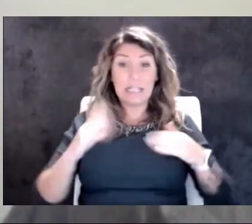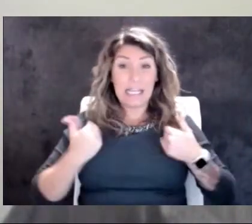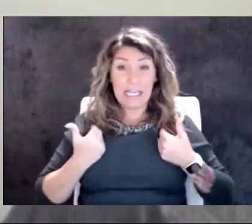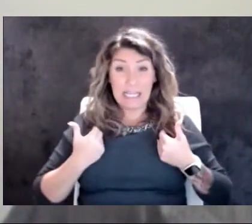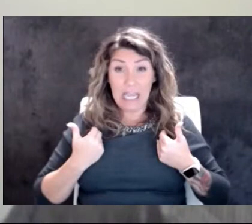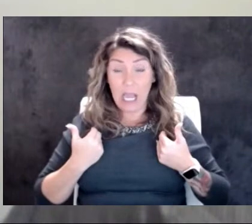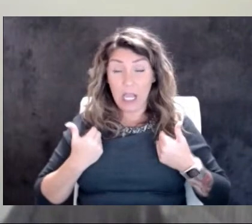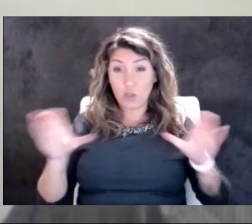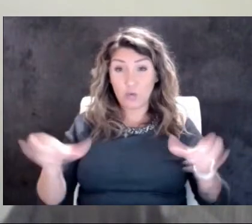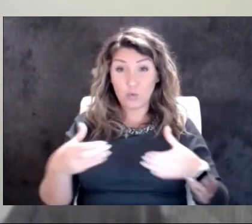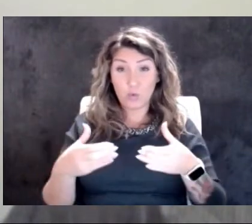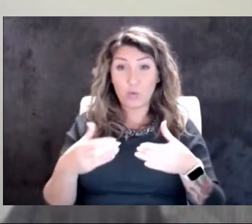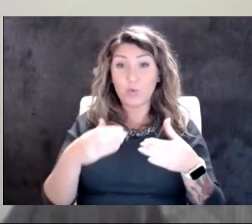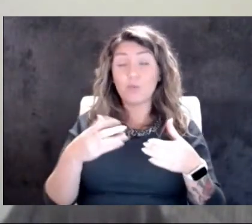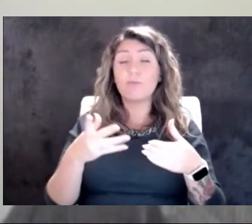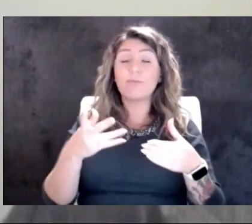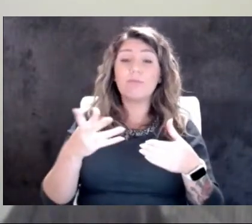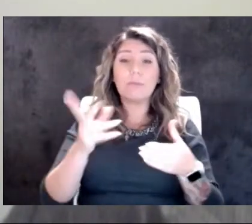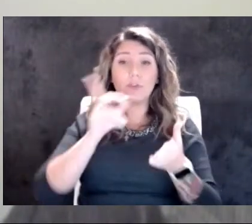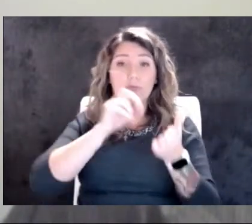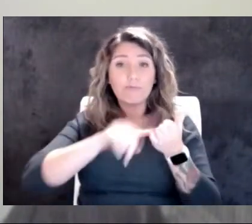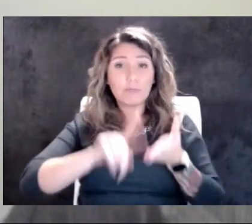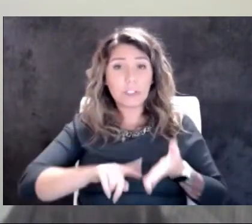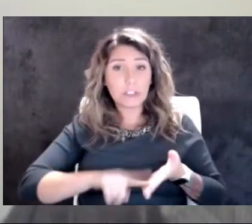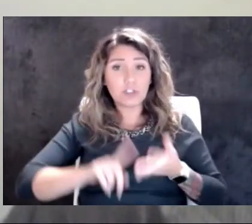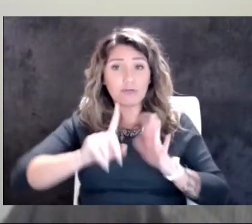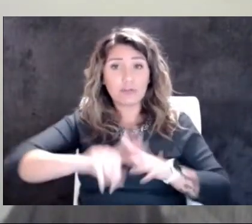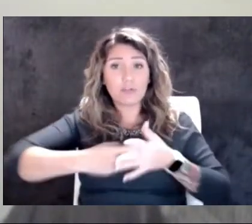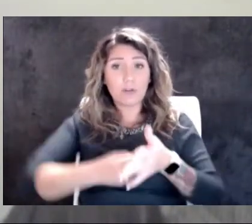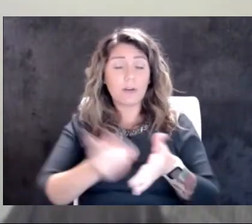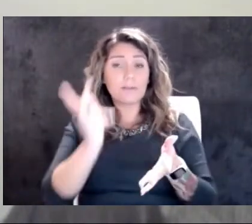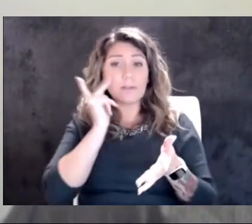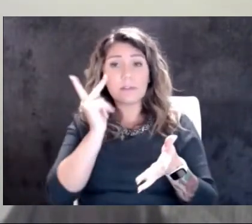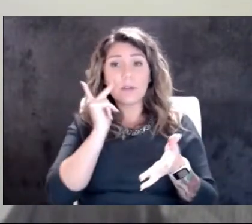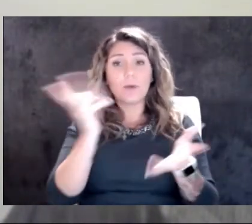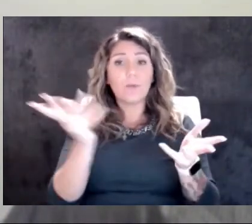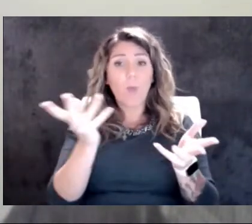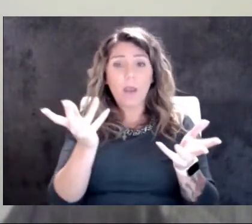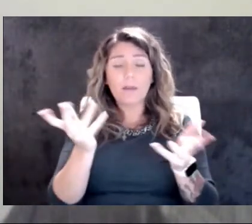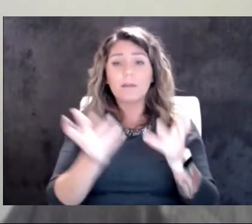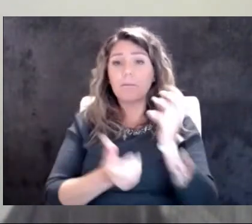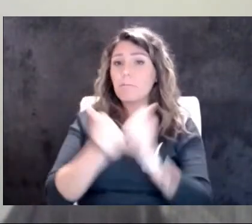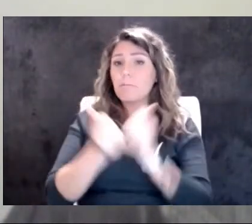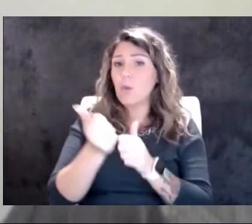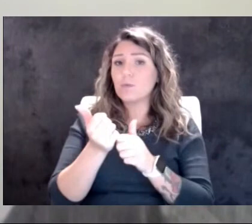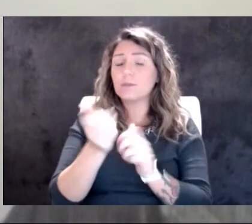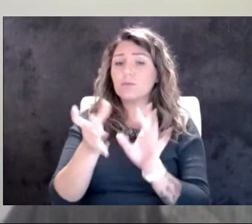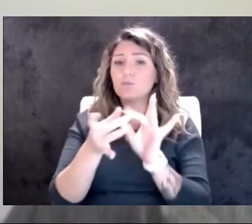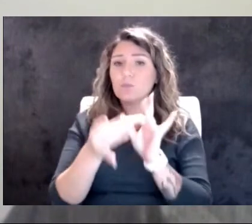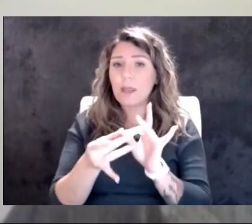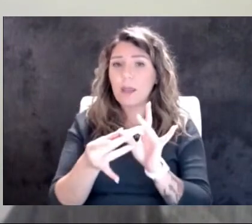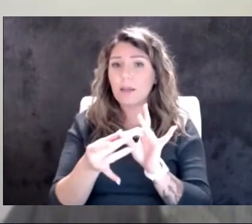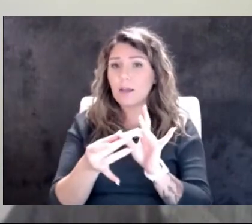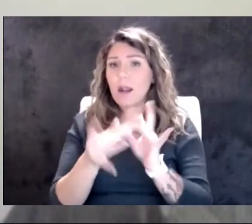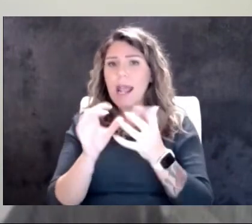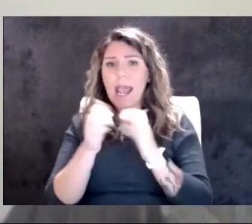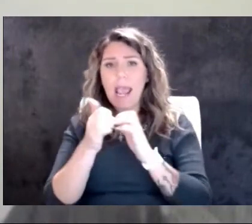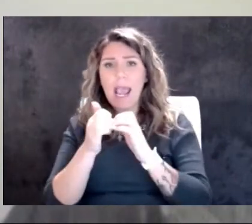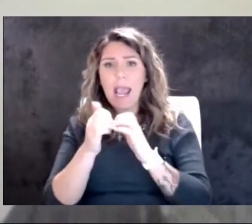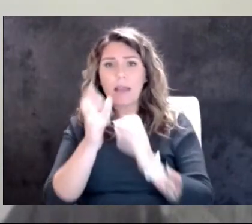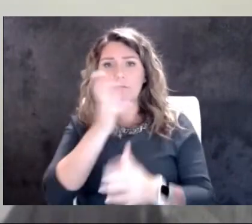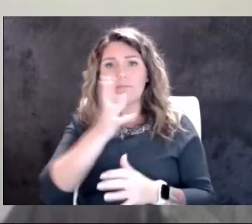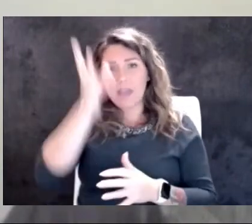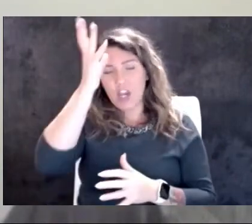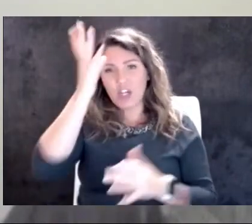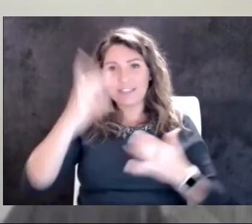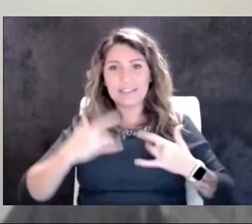barely started. The research that we're seeing is mostly around how parents are